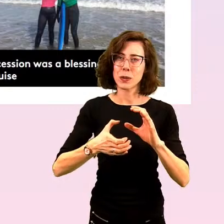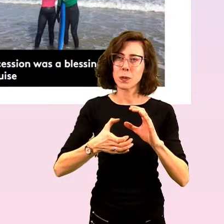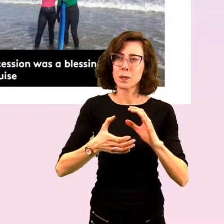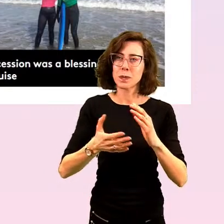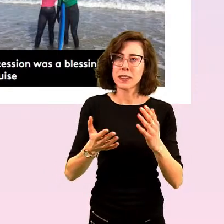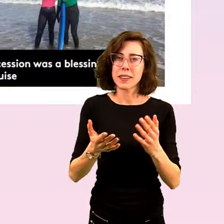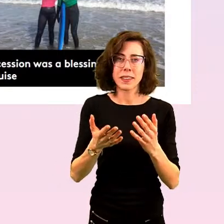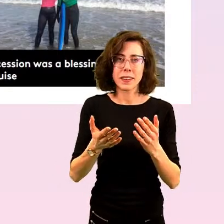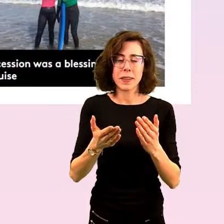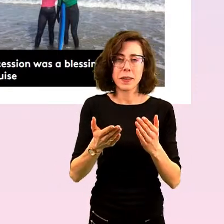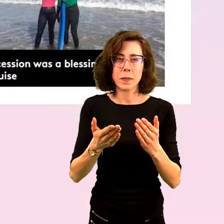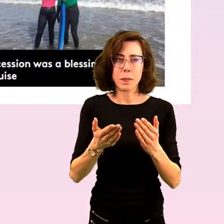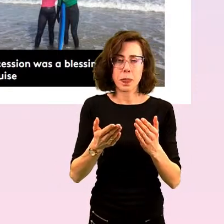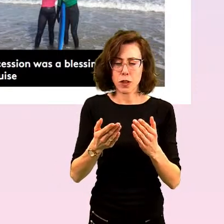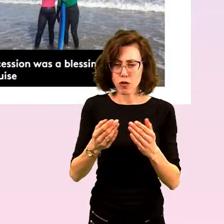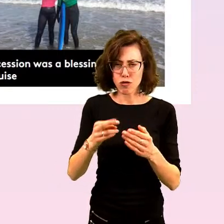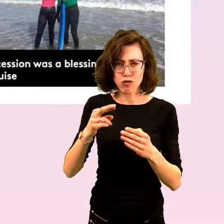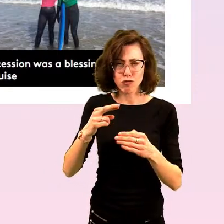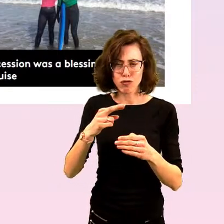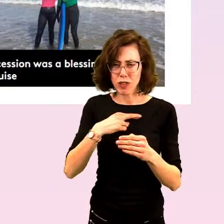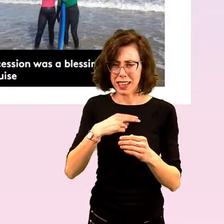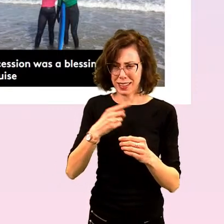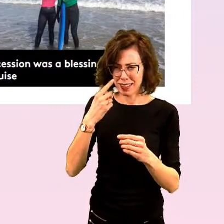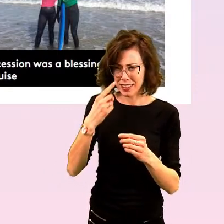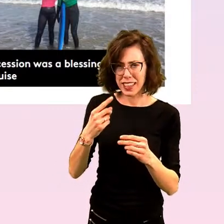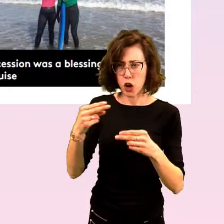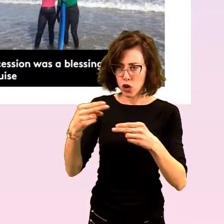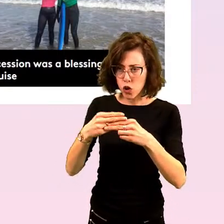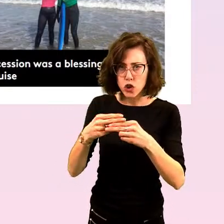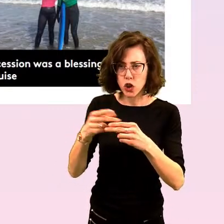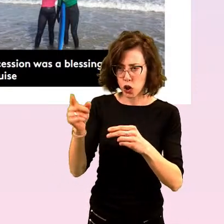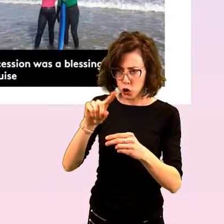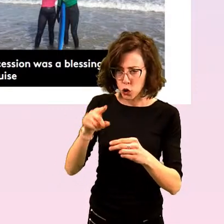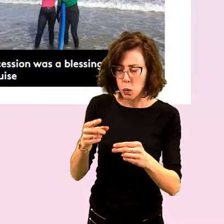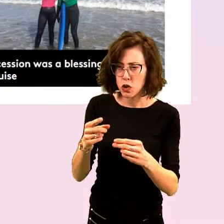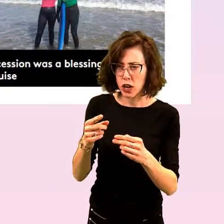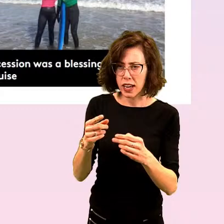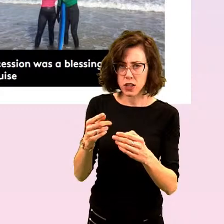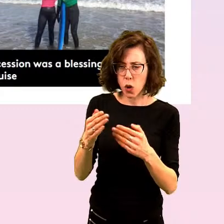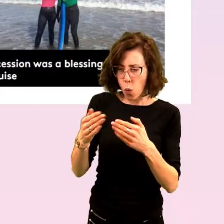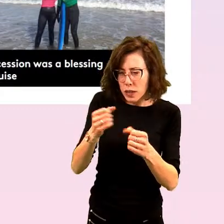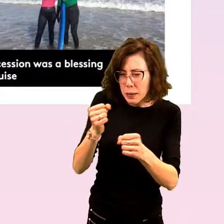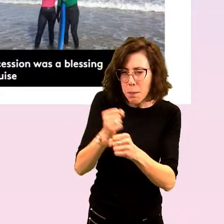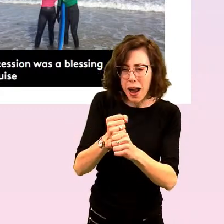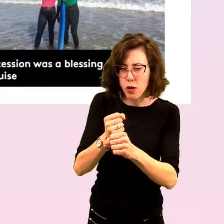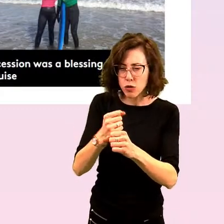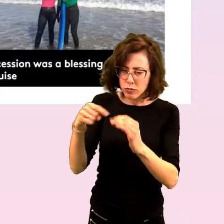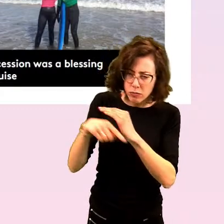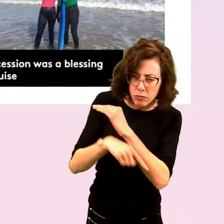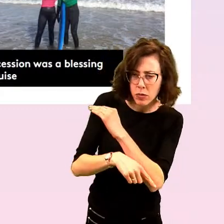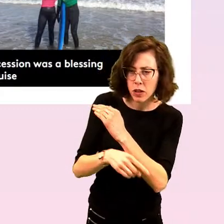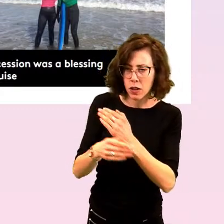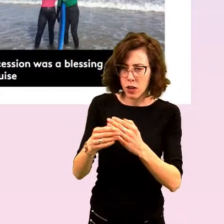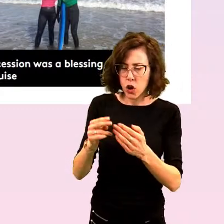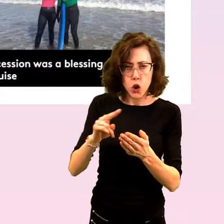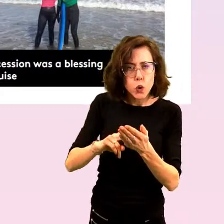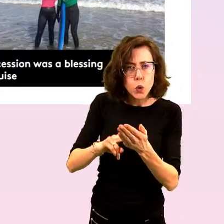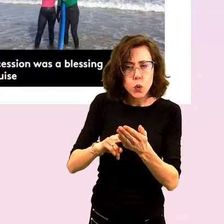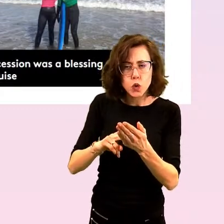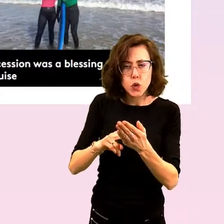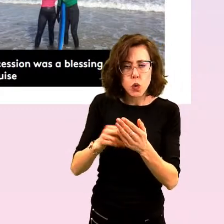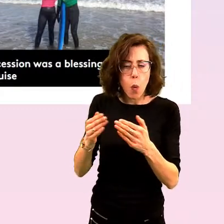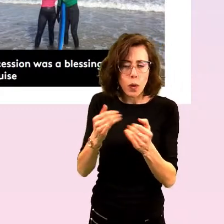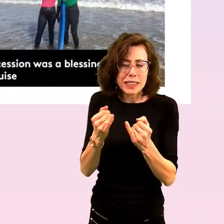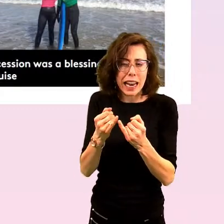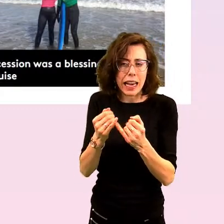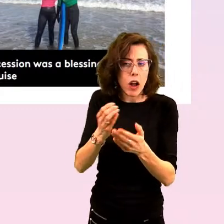to know the subject, the occupation a little bit, get used to what it was like to be in college before she progressed. And I